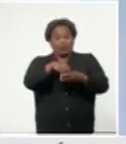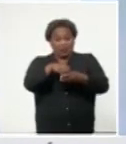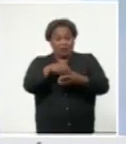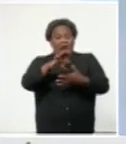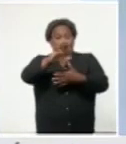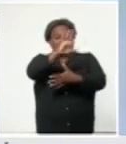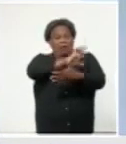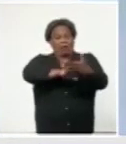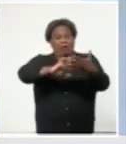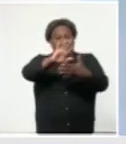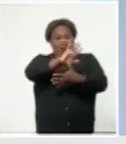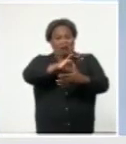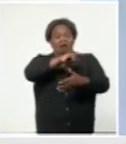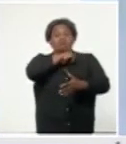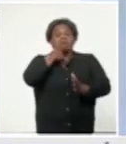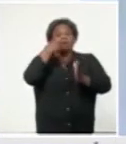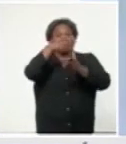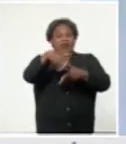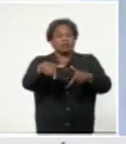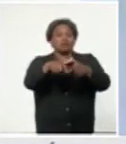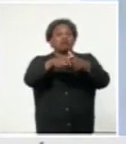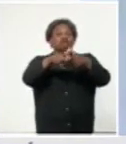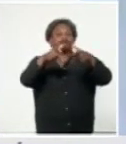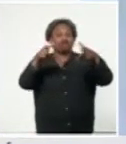for lethality of